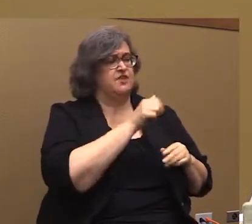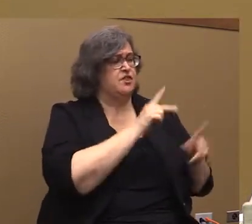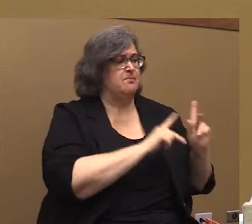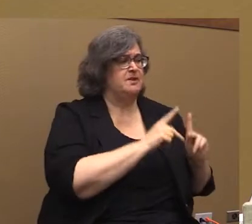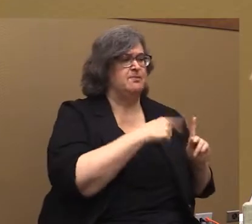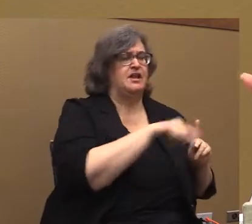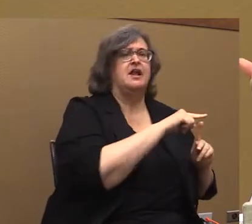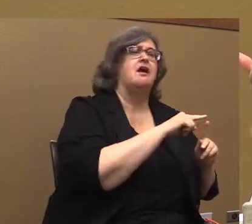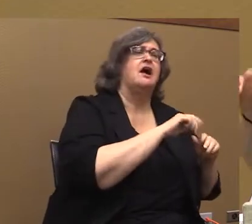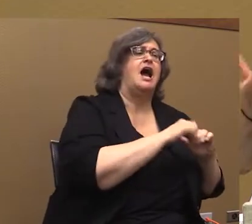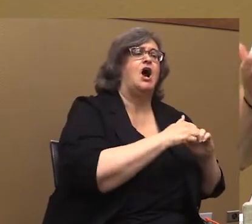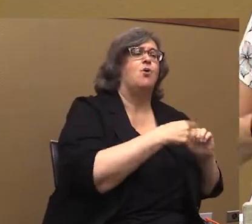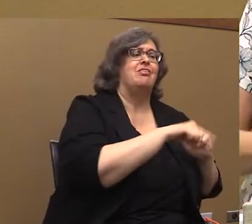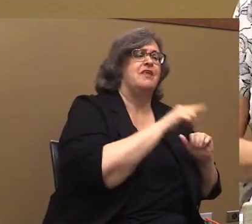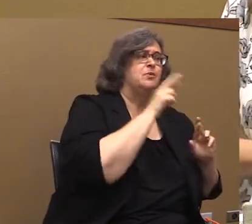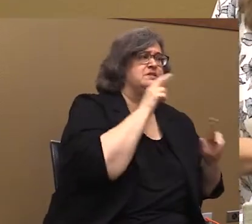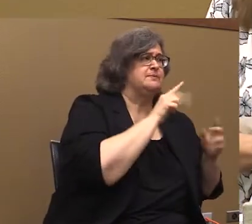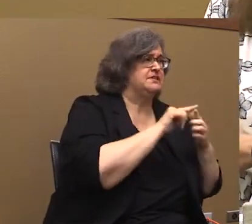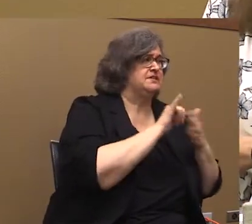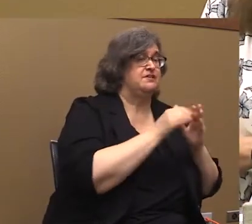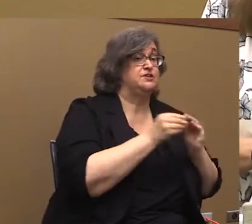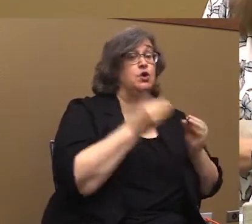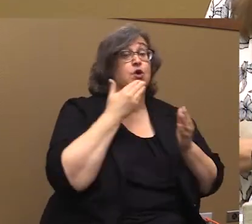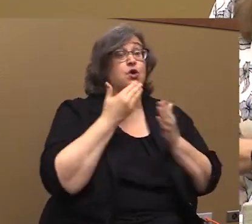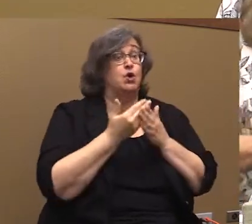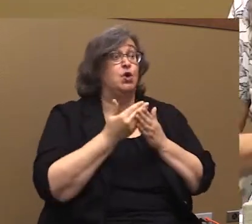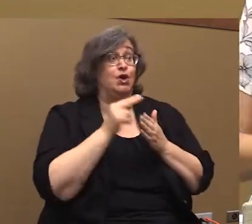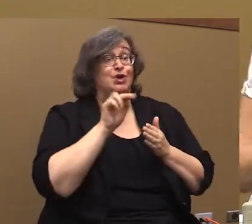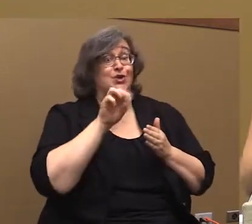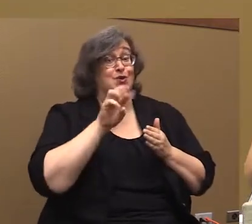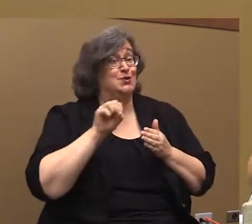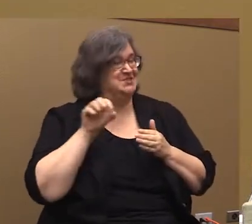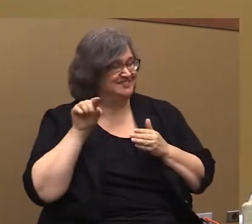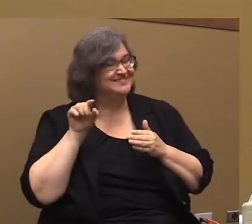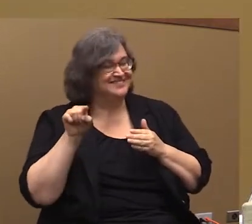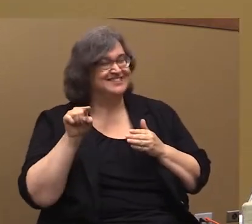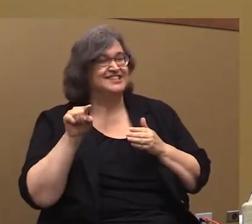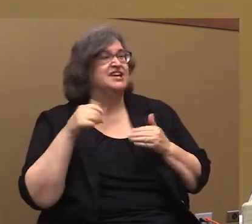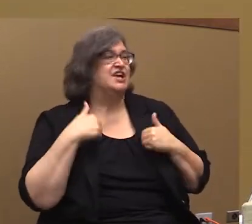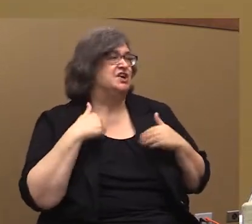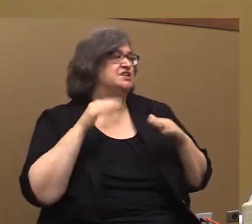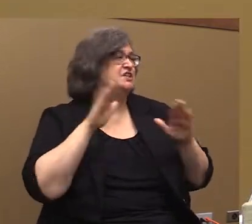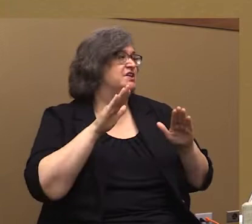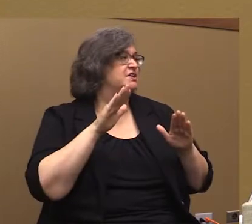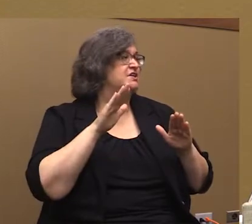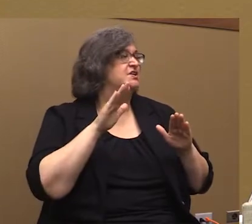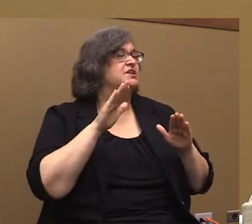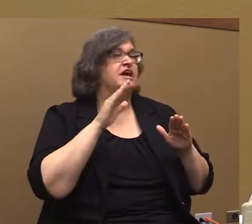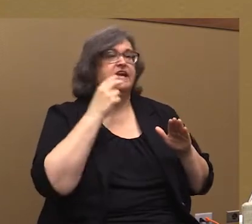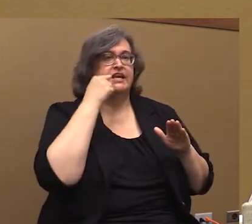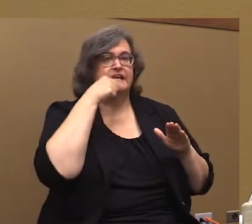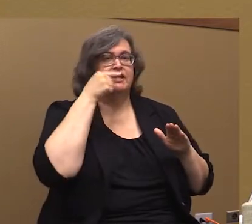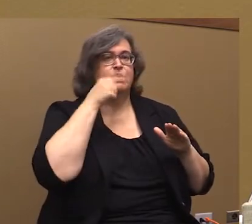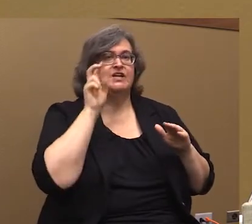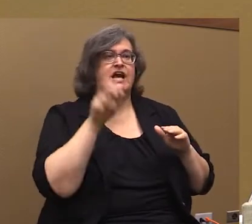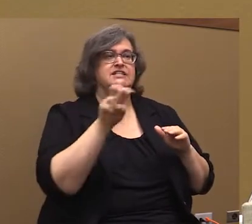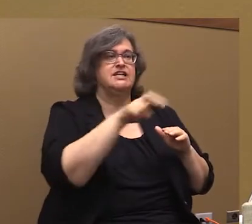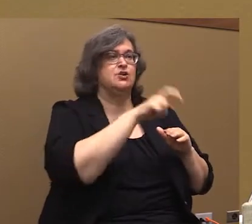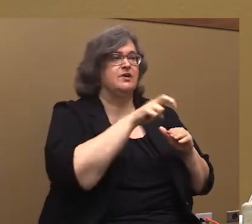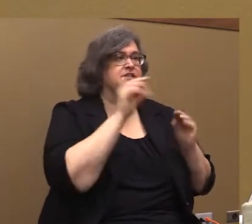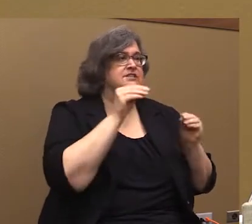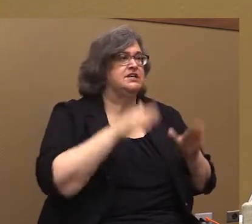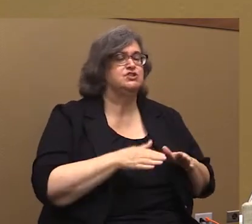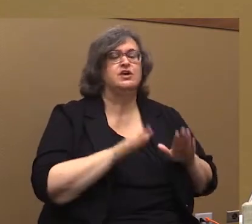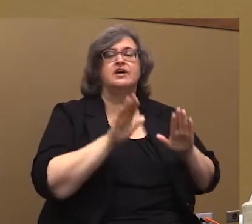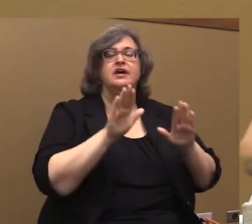of others that were in response to that story. But the good news about that boy is that he had